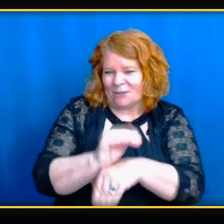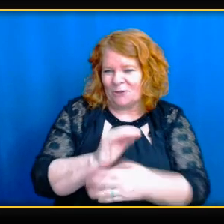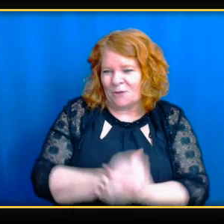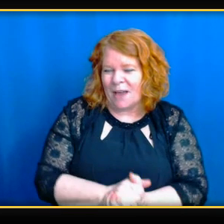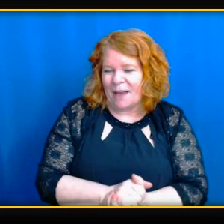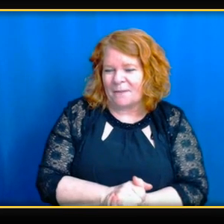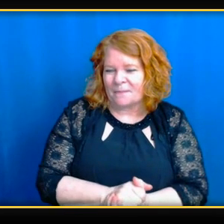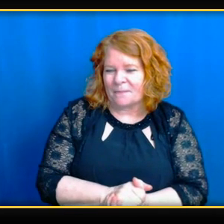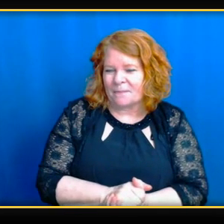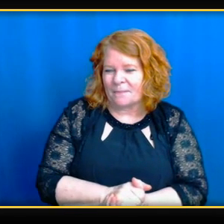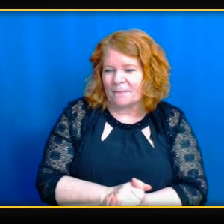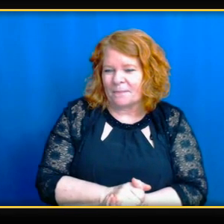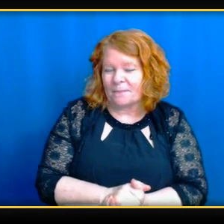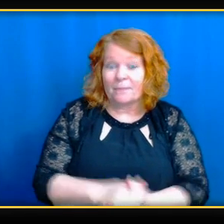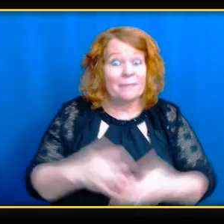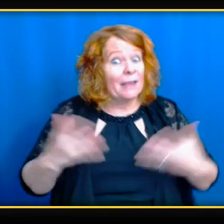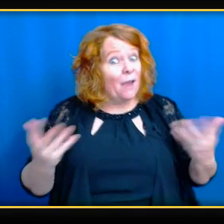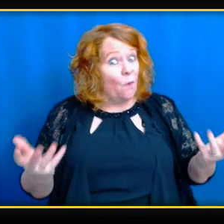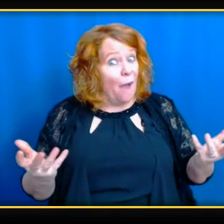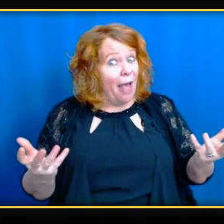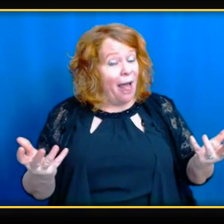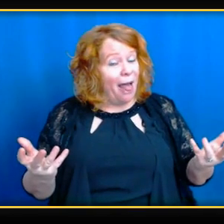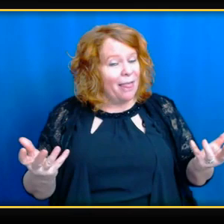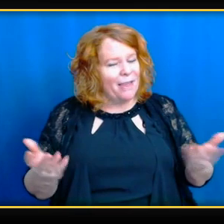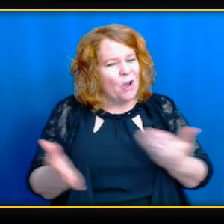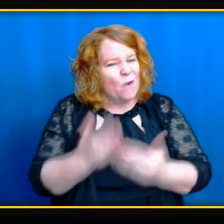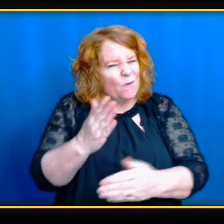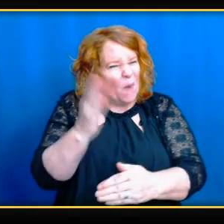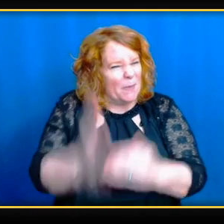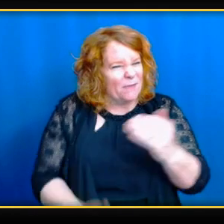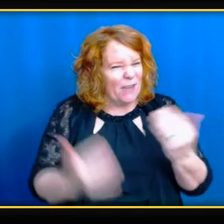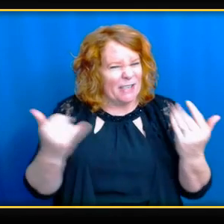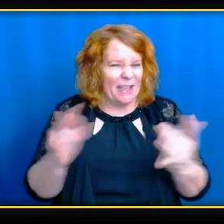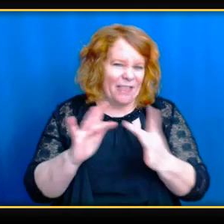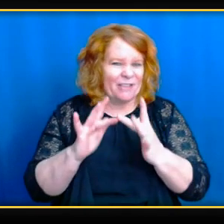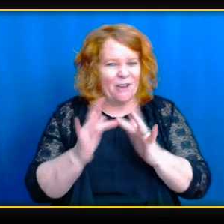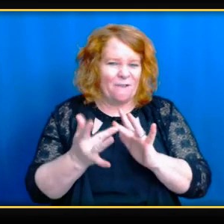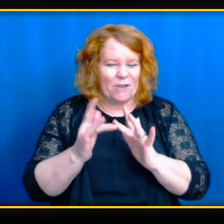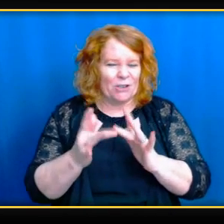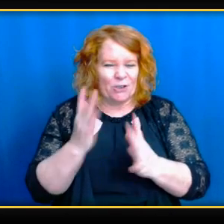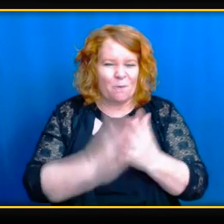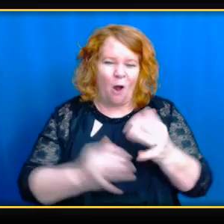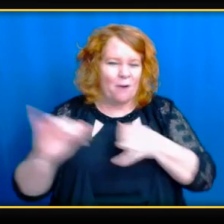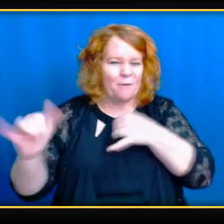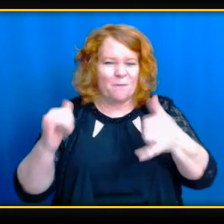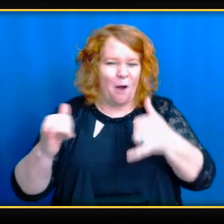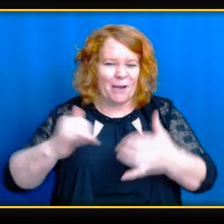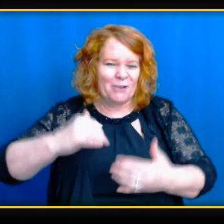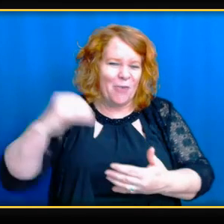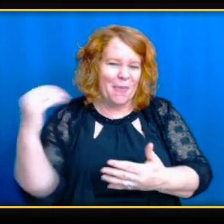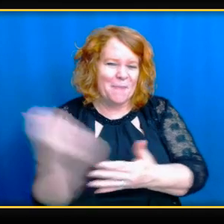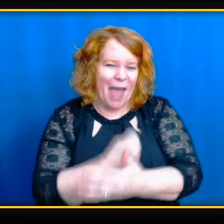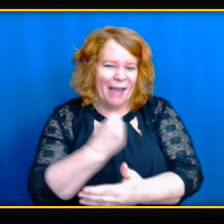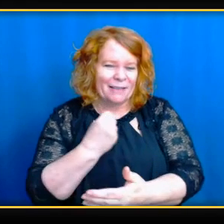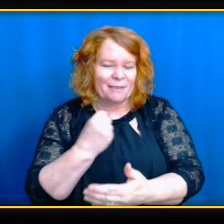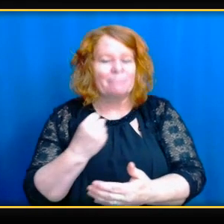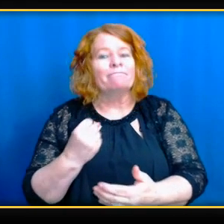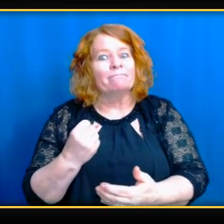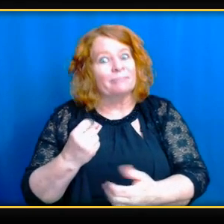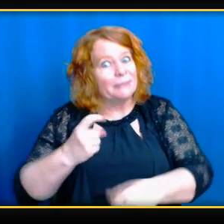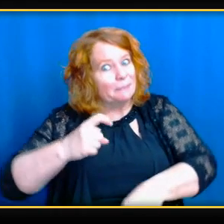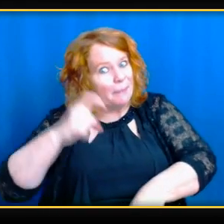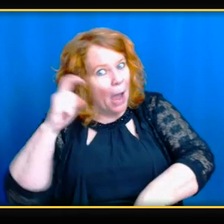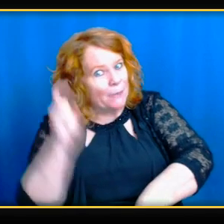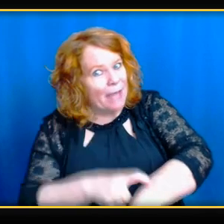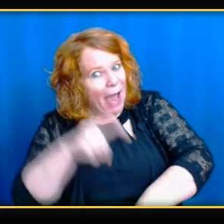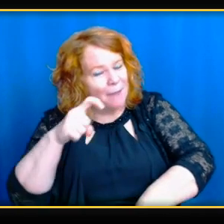Well, we've just about reached the conclusion of this virtual edition of Party to the Max. It's about time, and we all know it